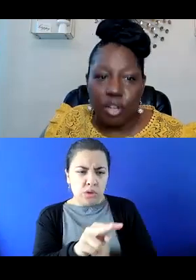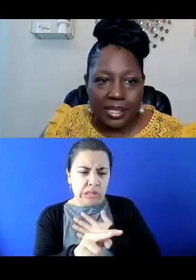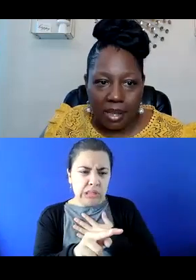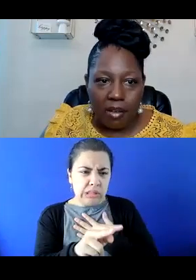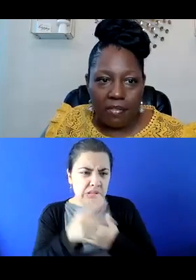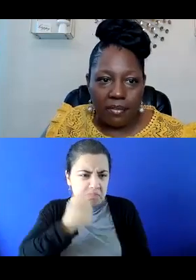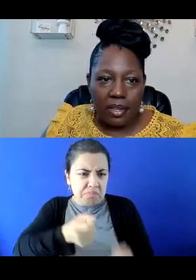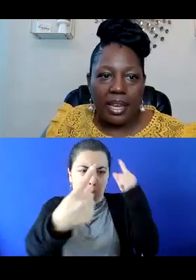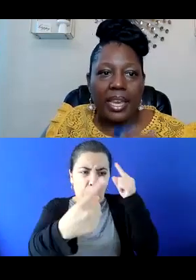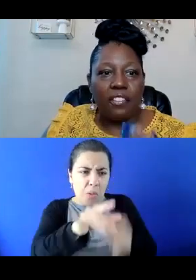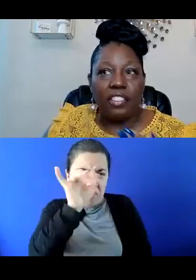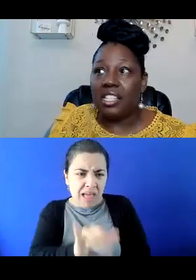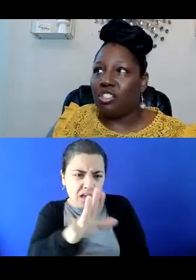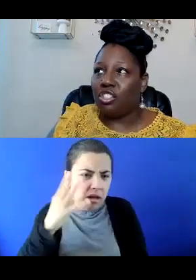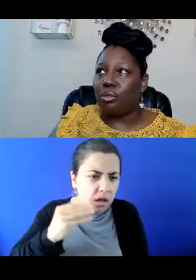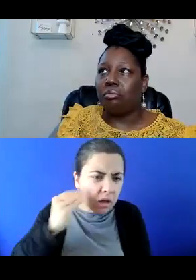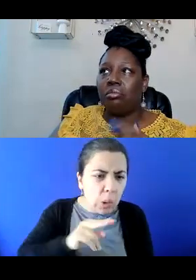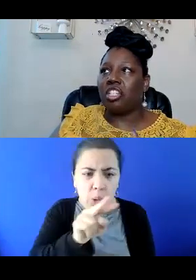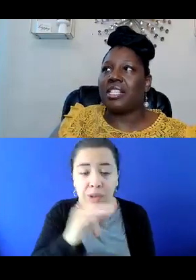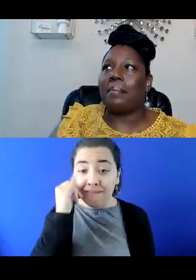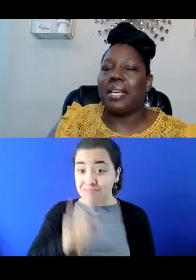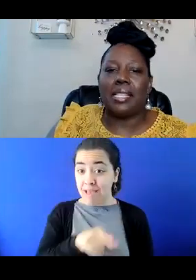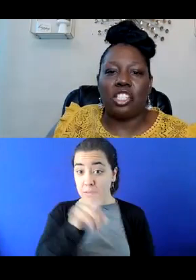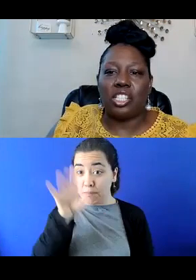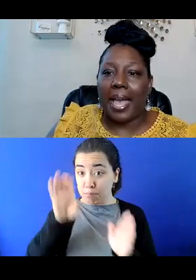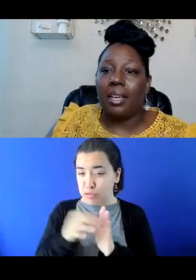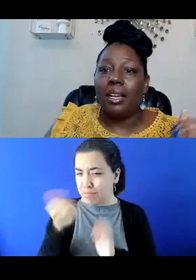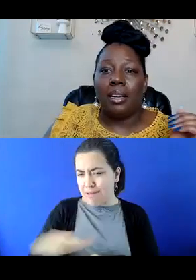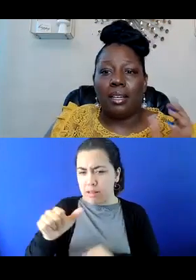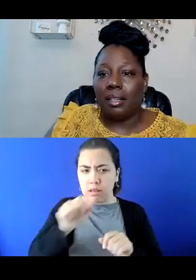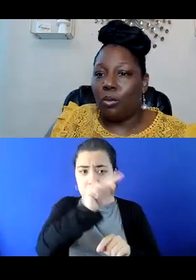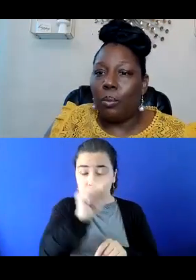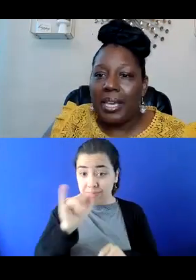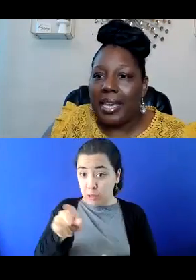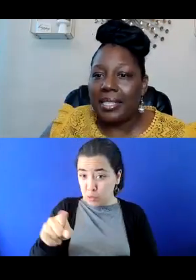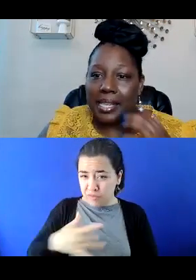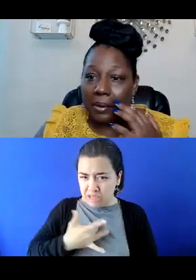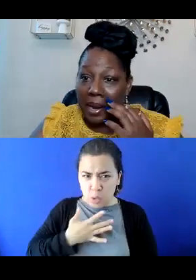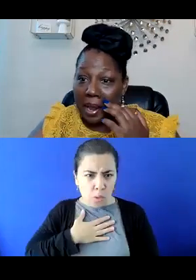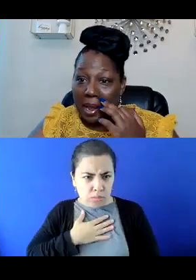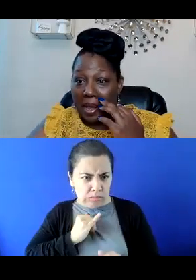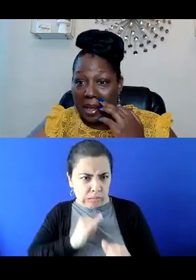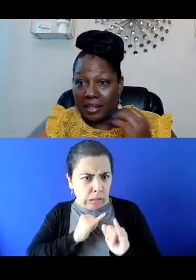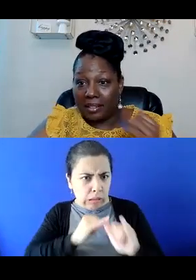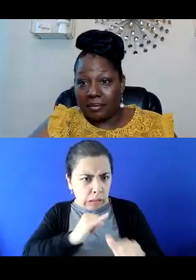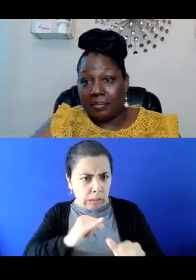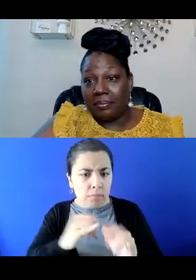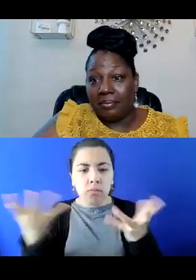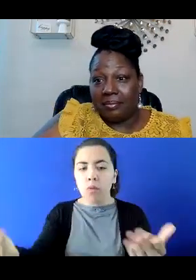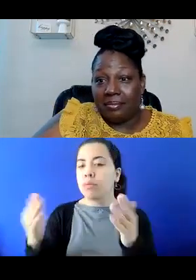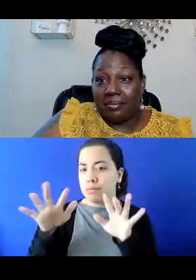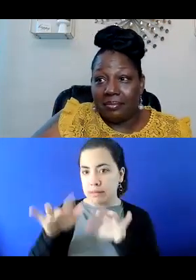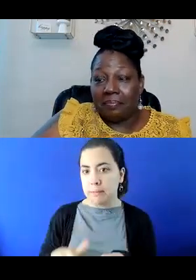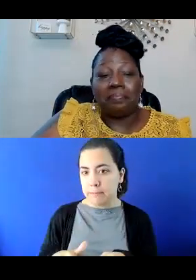experience yourself. If this is you, just type yes in the chat. What we getting, Sarah? A lot